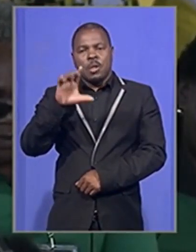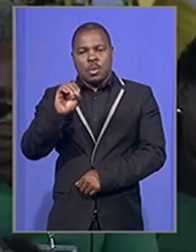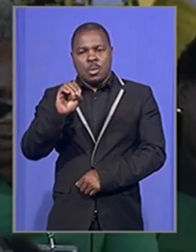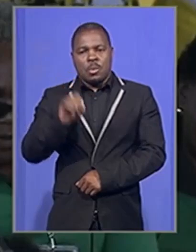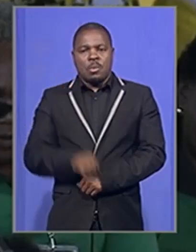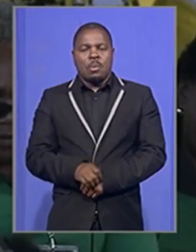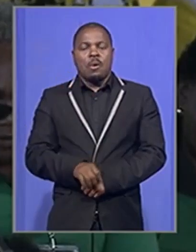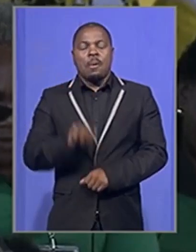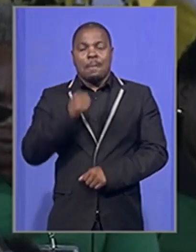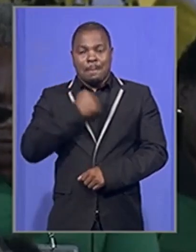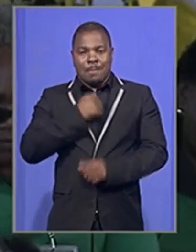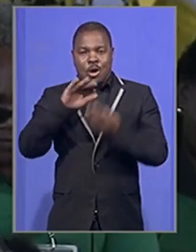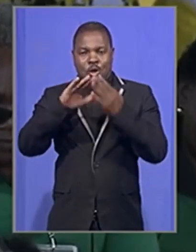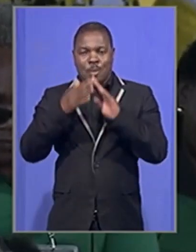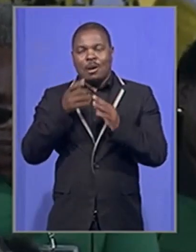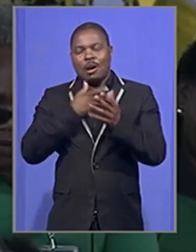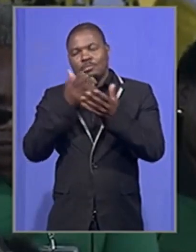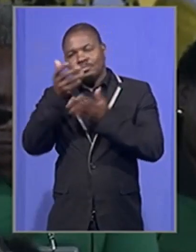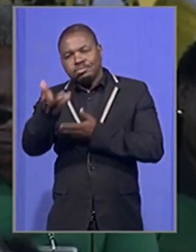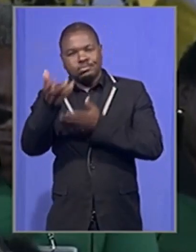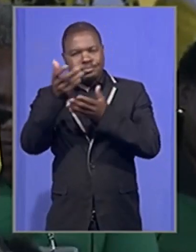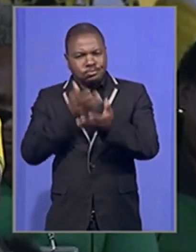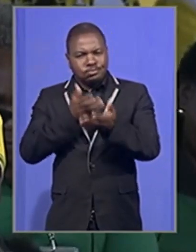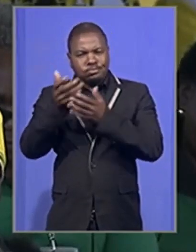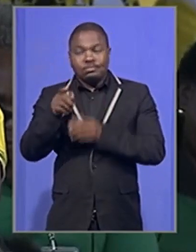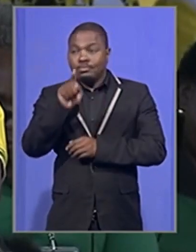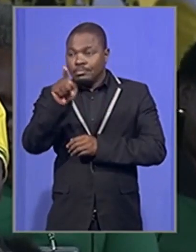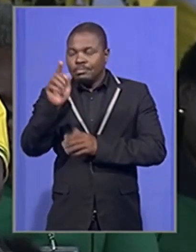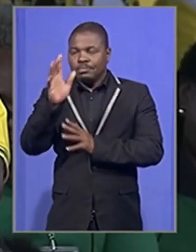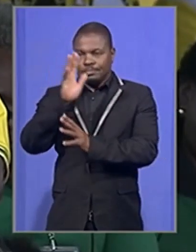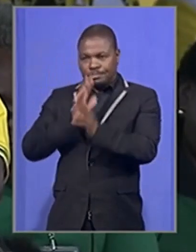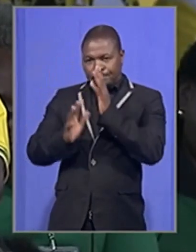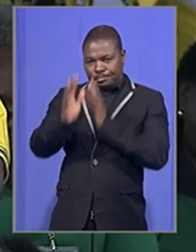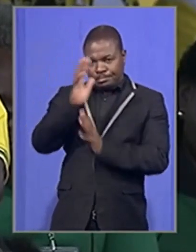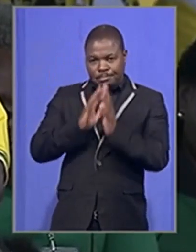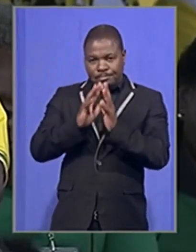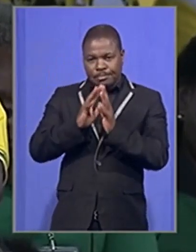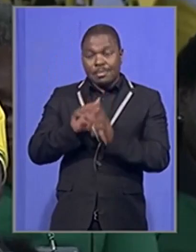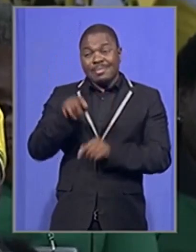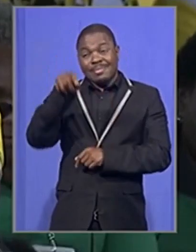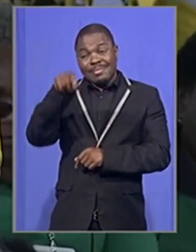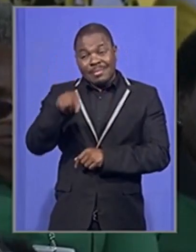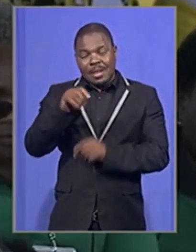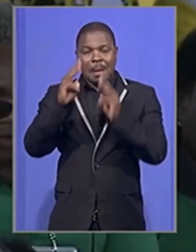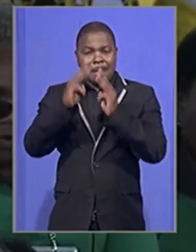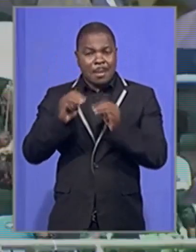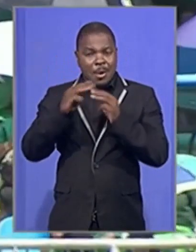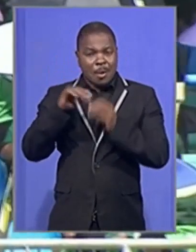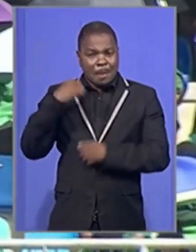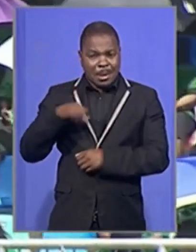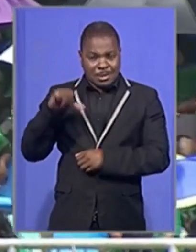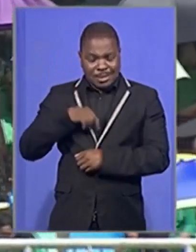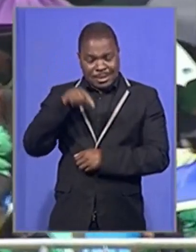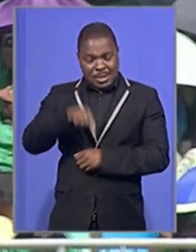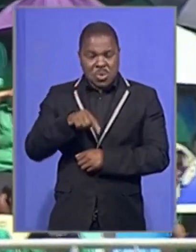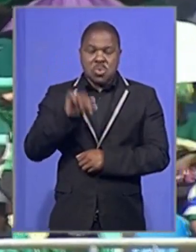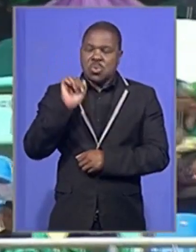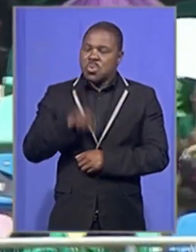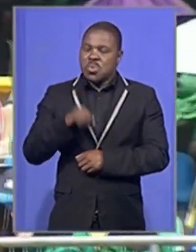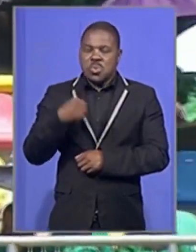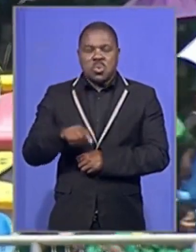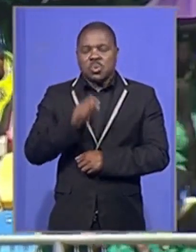ba heso ba ile ba njwetsa hore masepala wa bona wa mona Mangaung ka